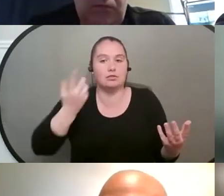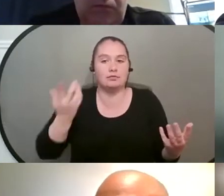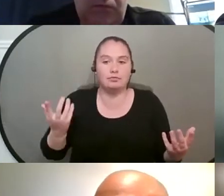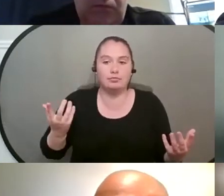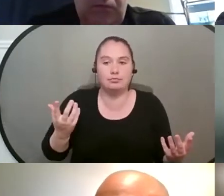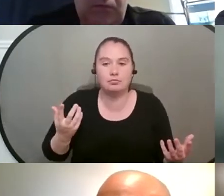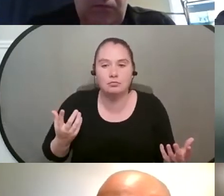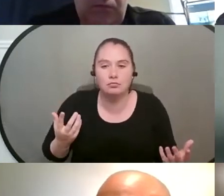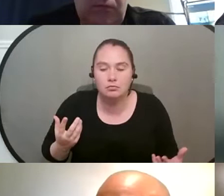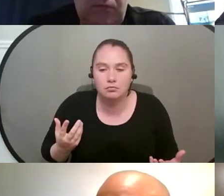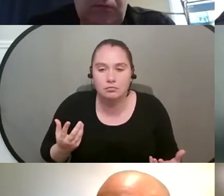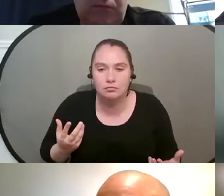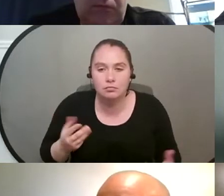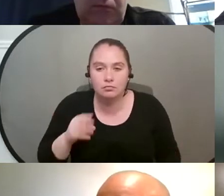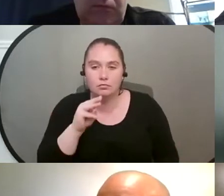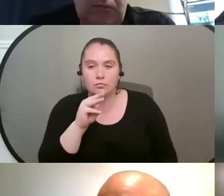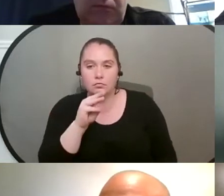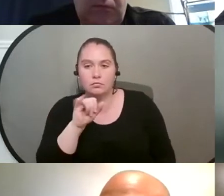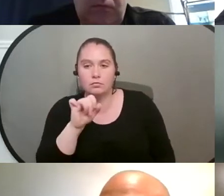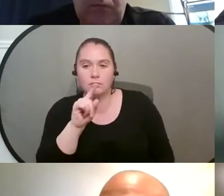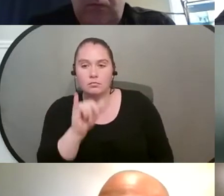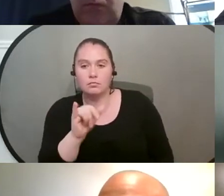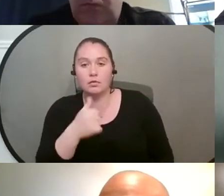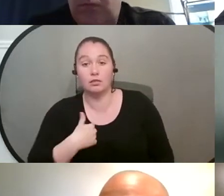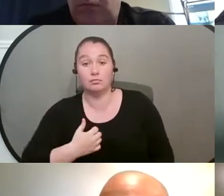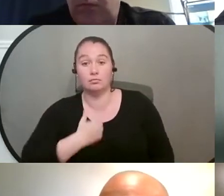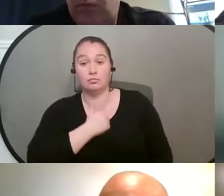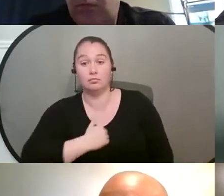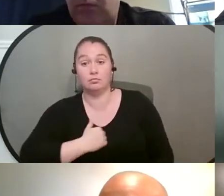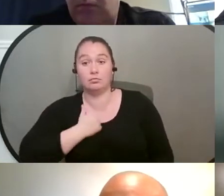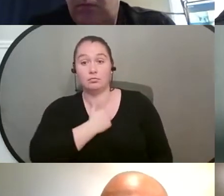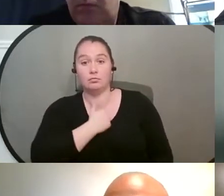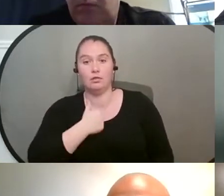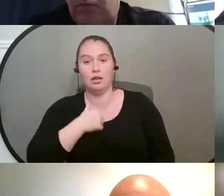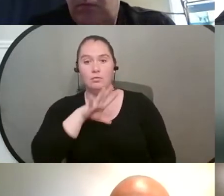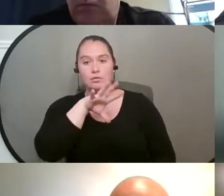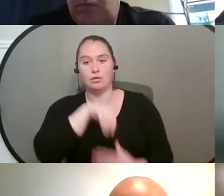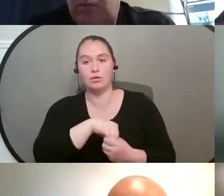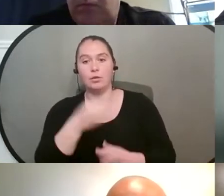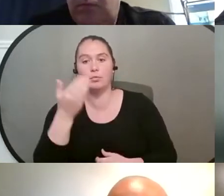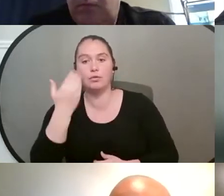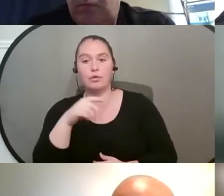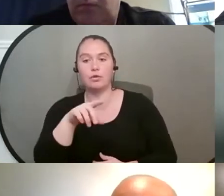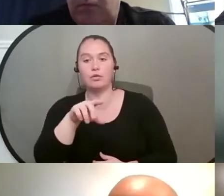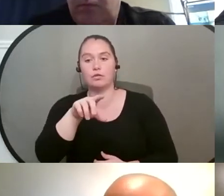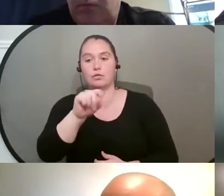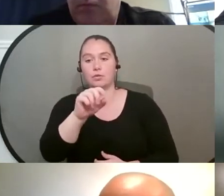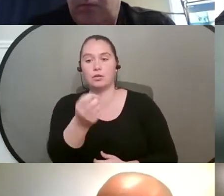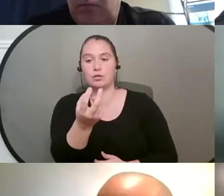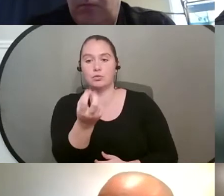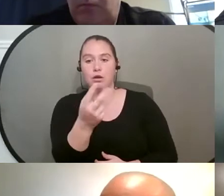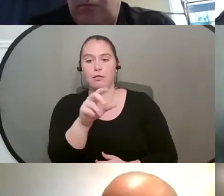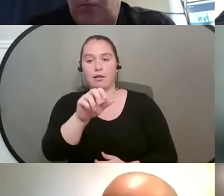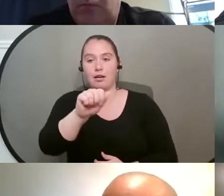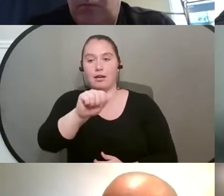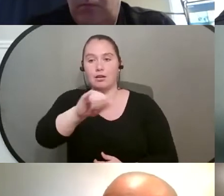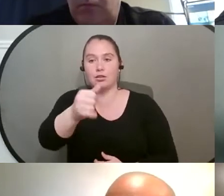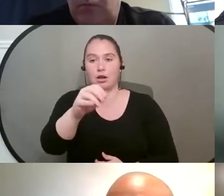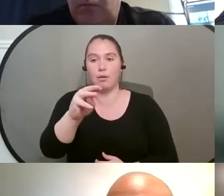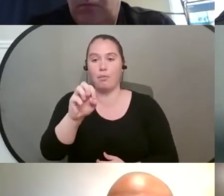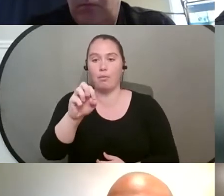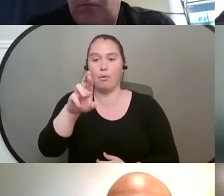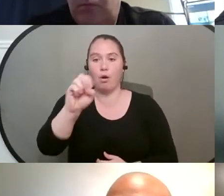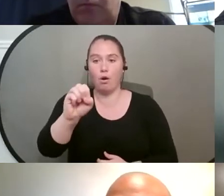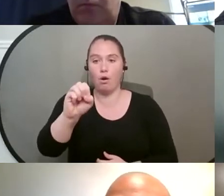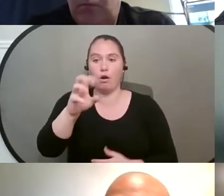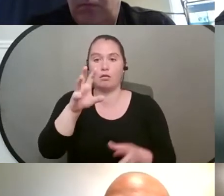end of the conversation. But I'm sorry. I was part of the 2012 AJ Moore University